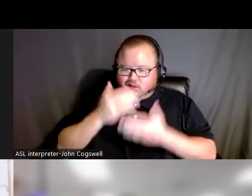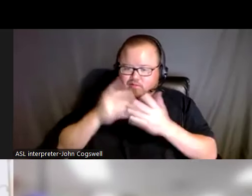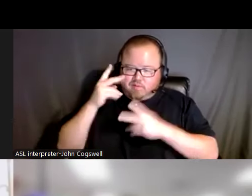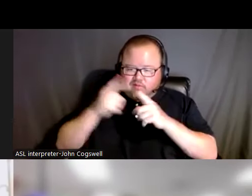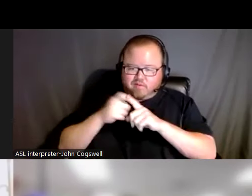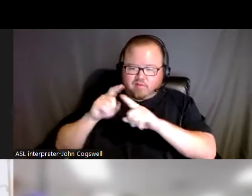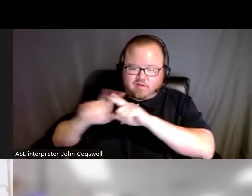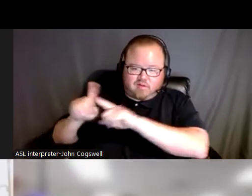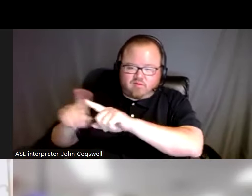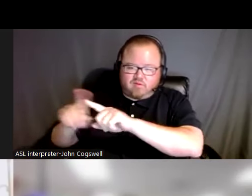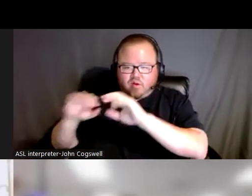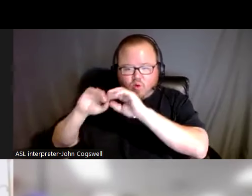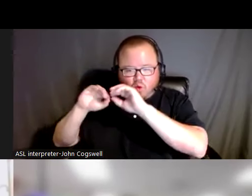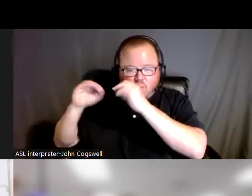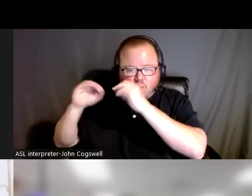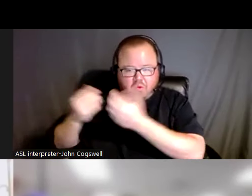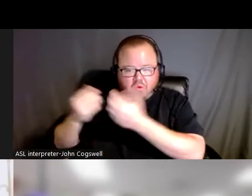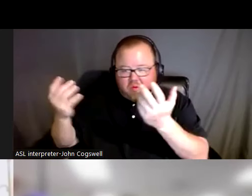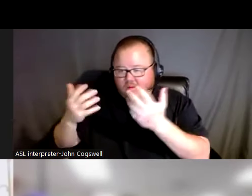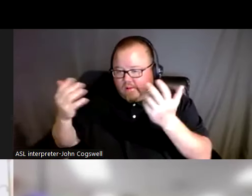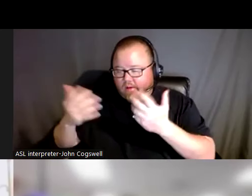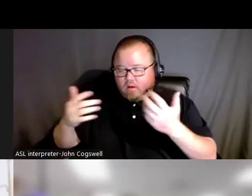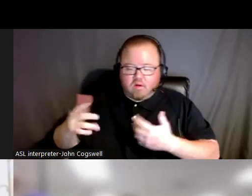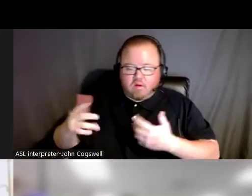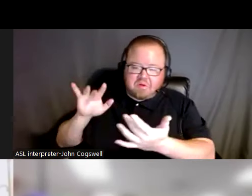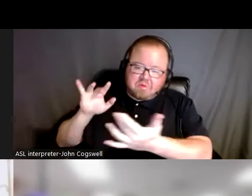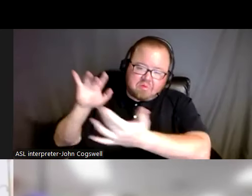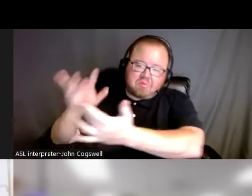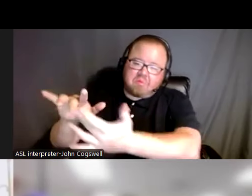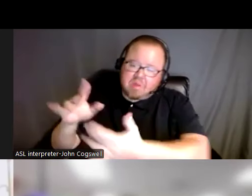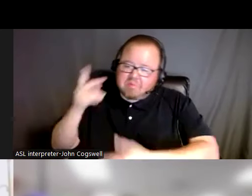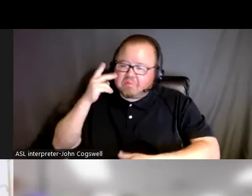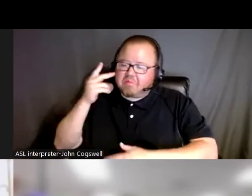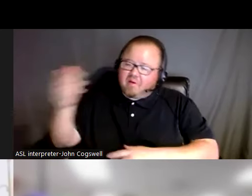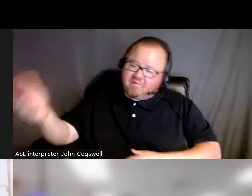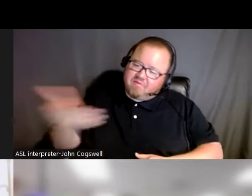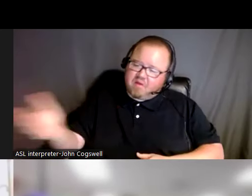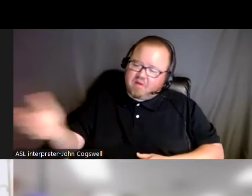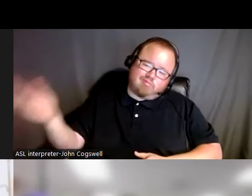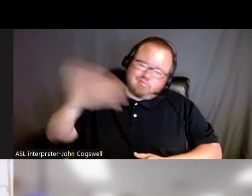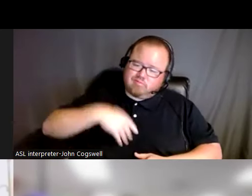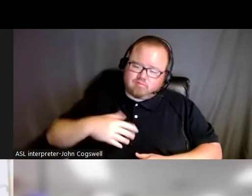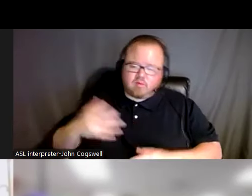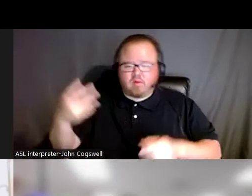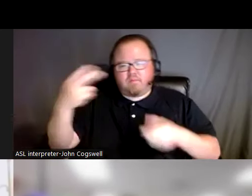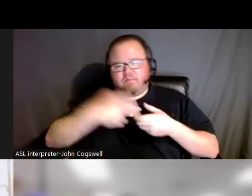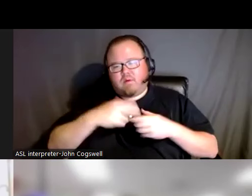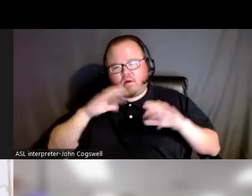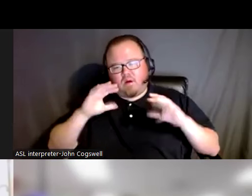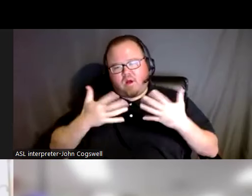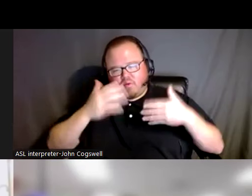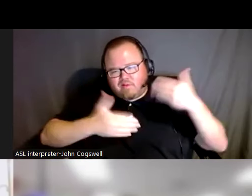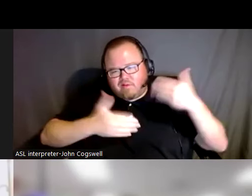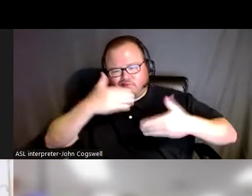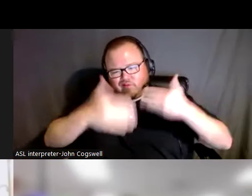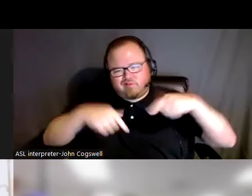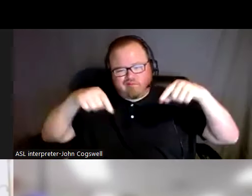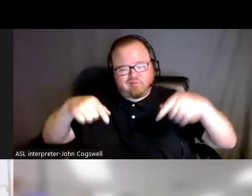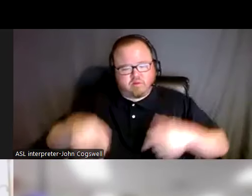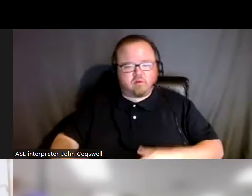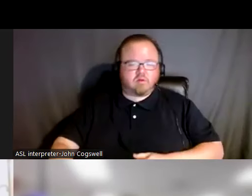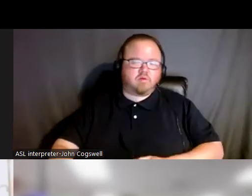different organizations, maybe reach out to them, invite them to participate in our efforts.